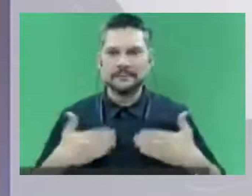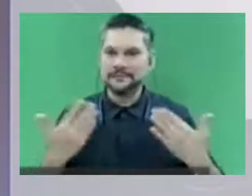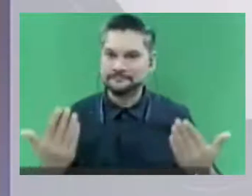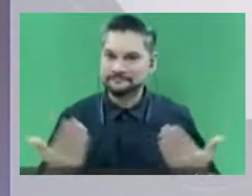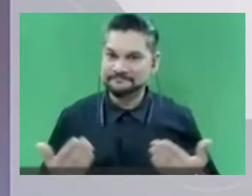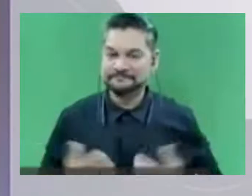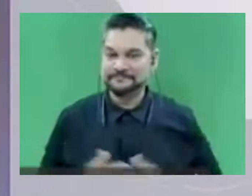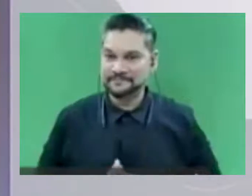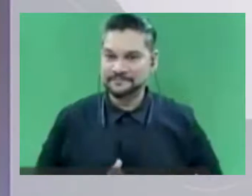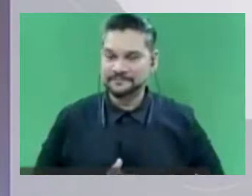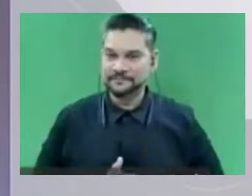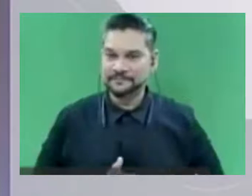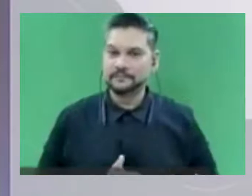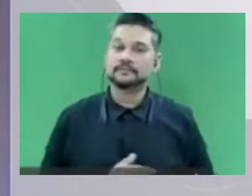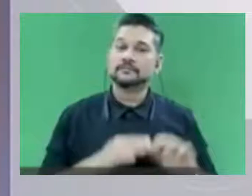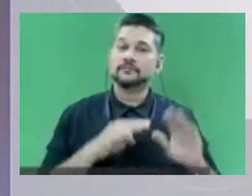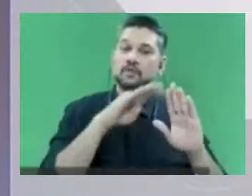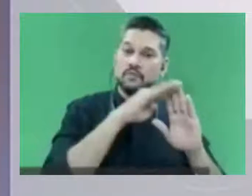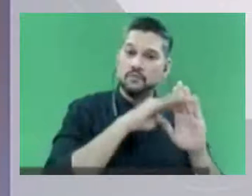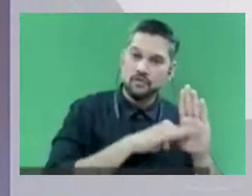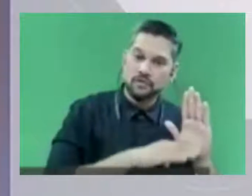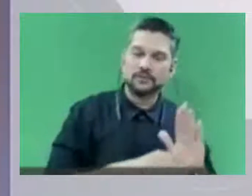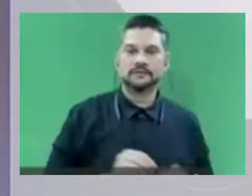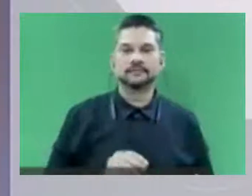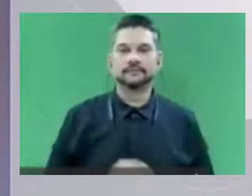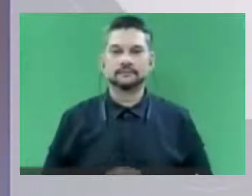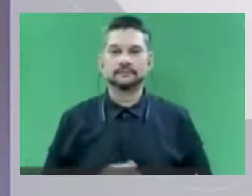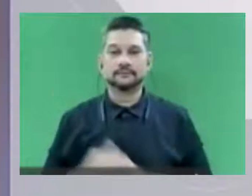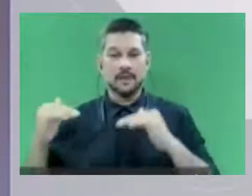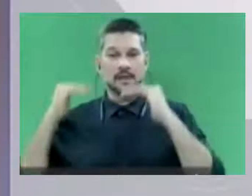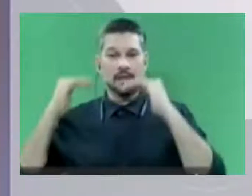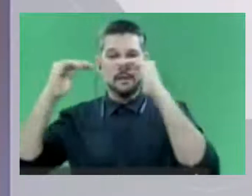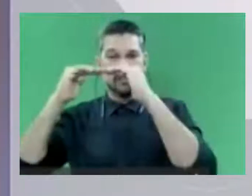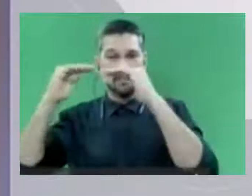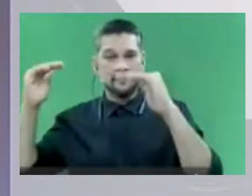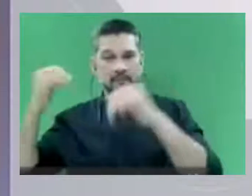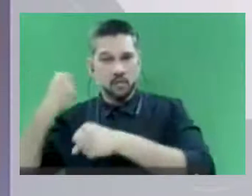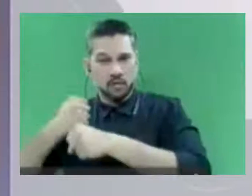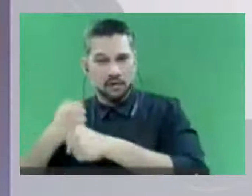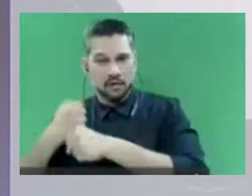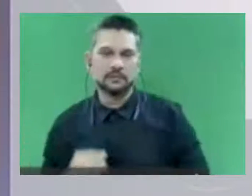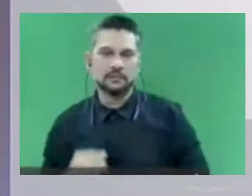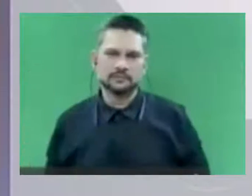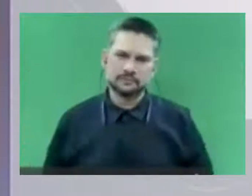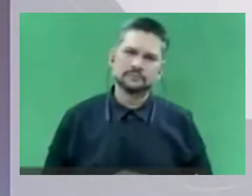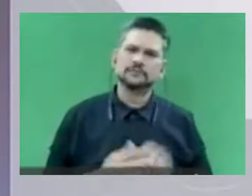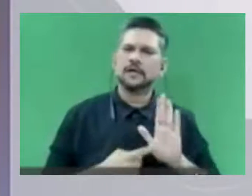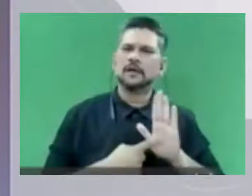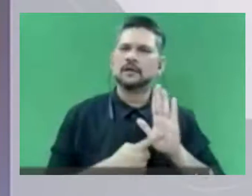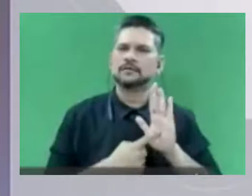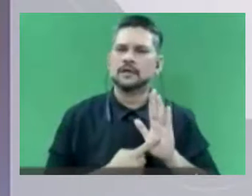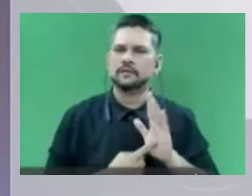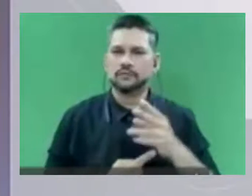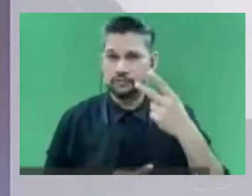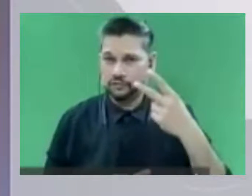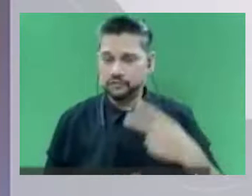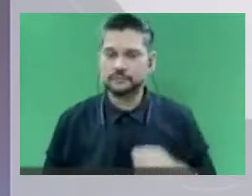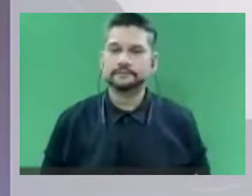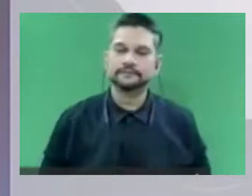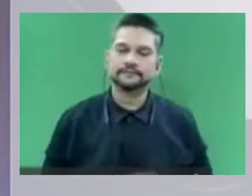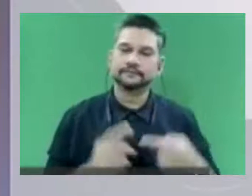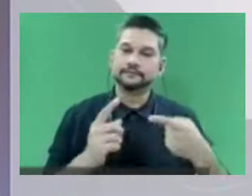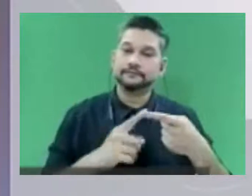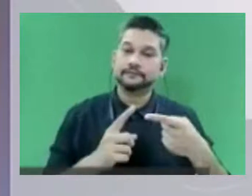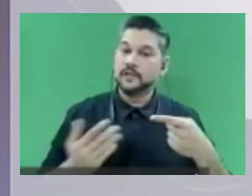policies, high-level interventions, I'll just give you two quick examples. So we're working in Bangladesh for